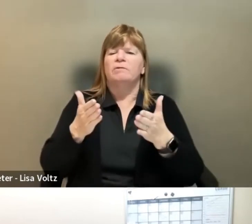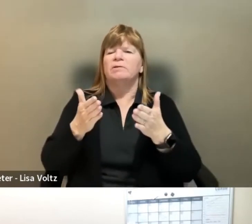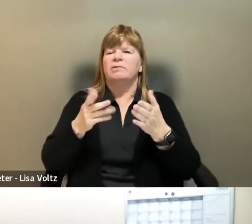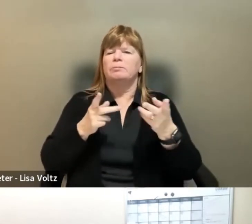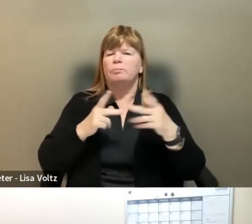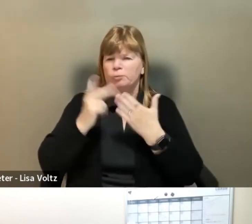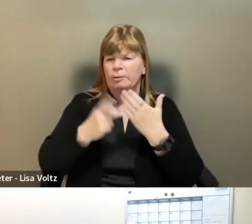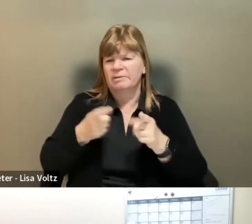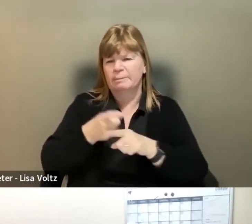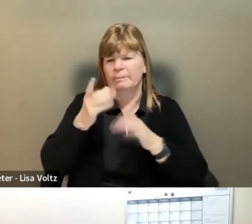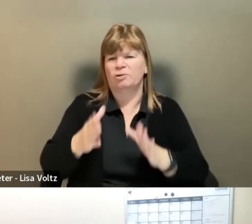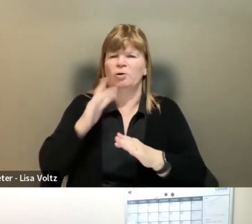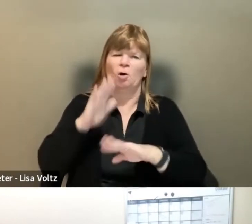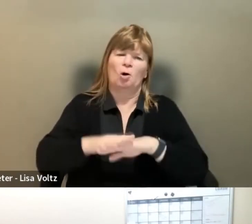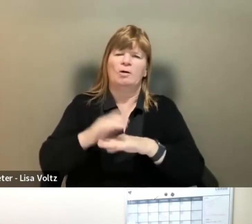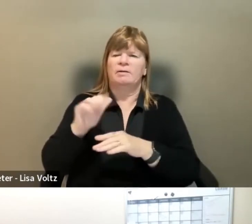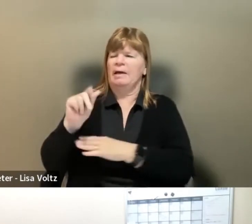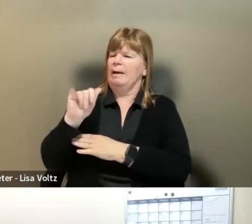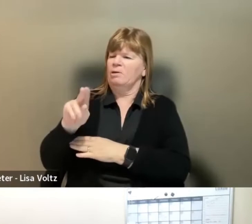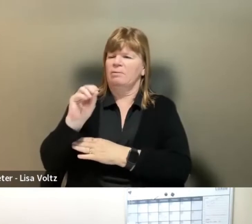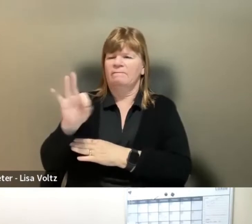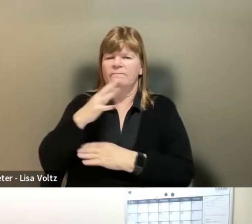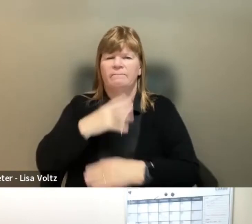the Administration on Aging.